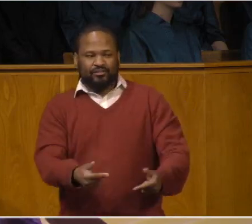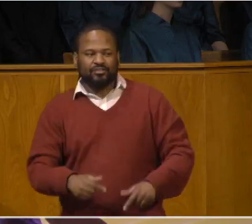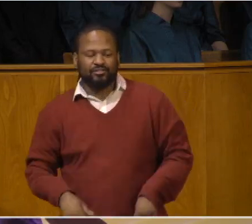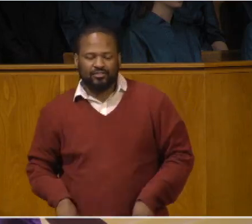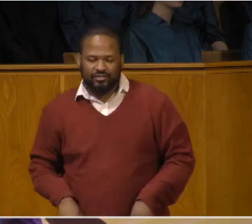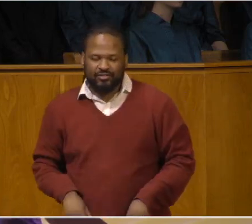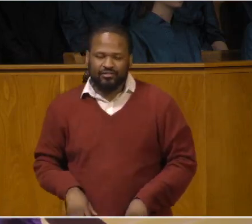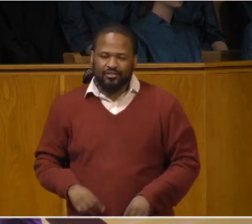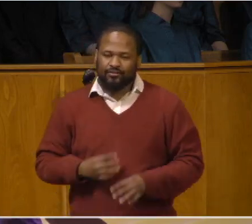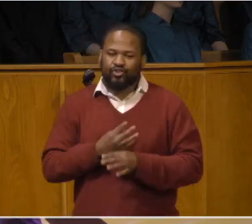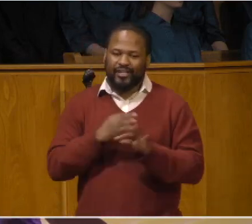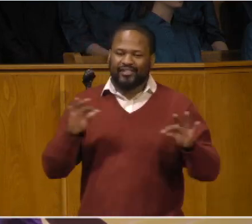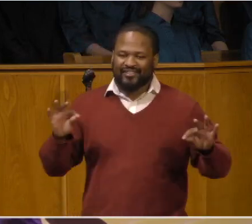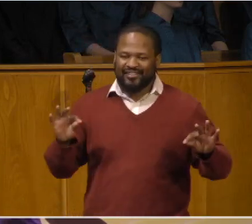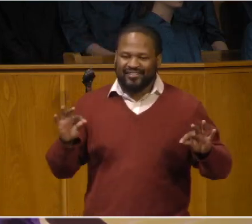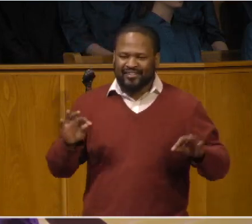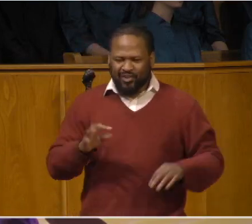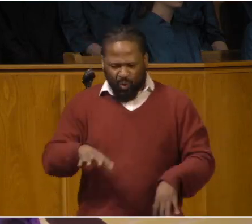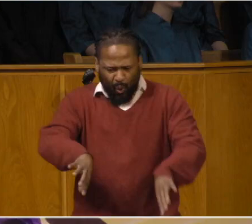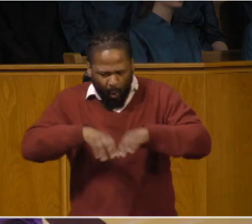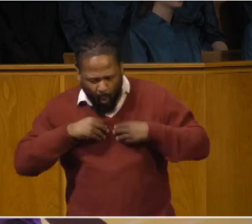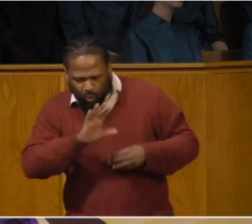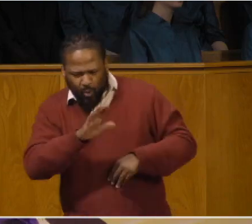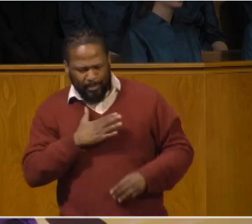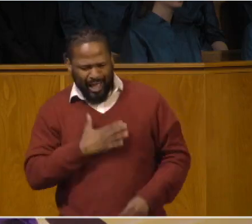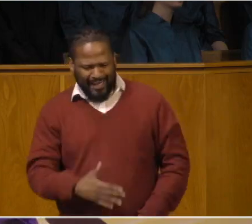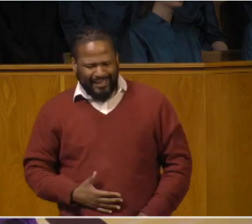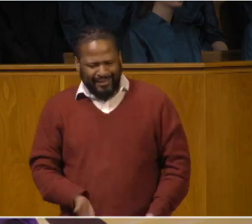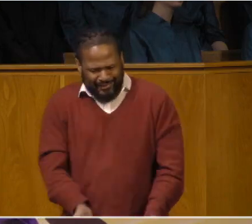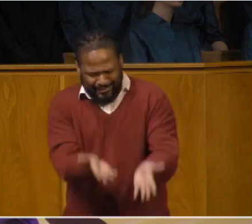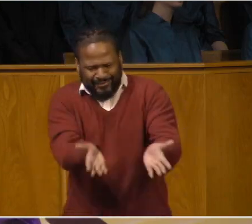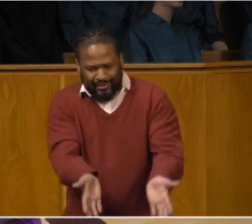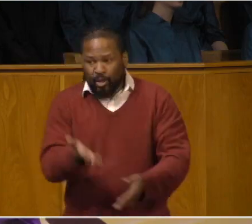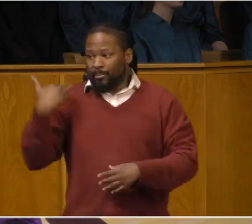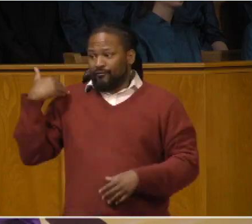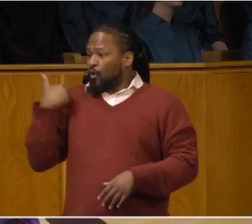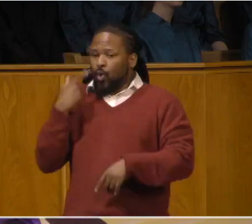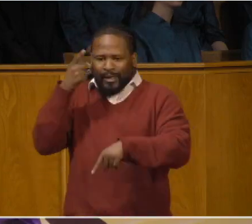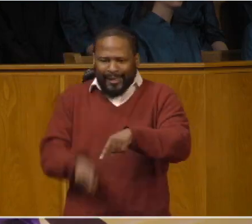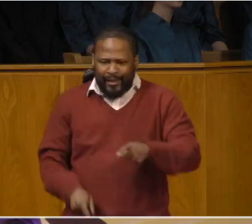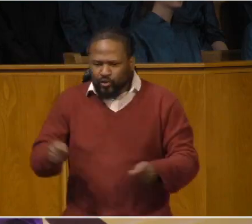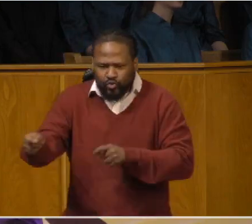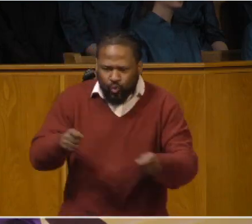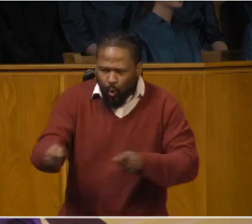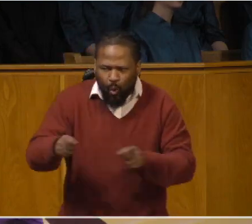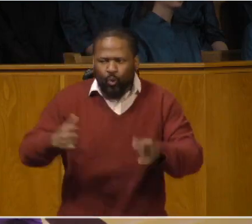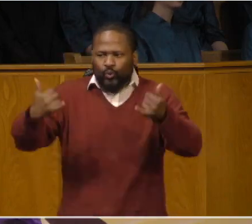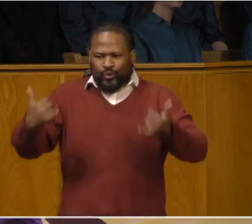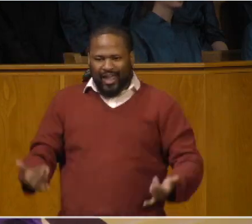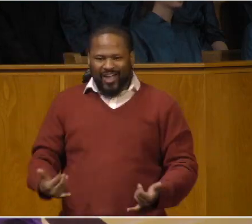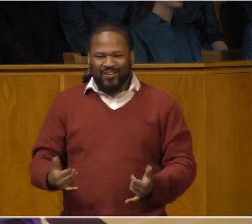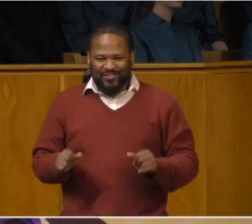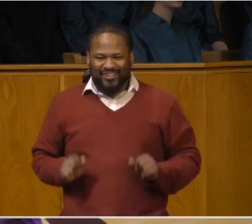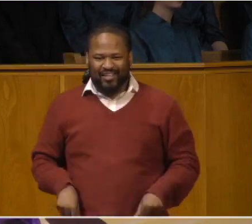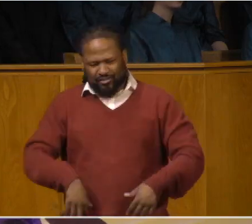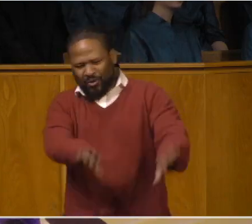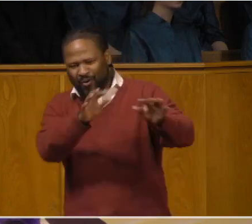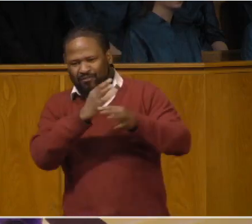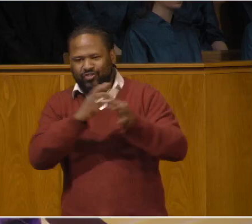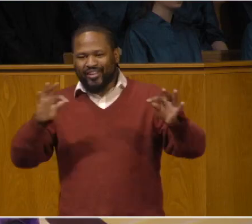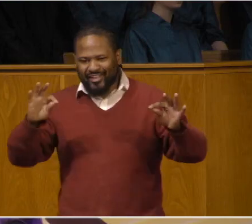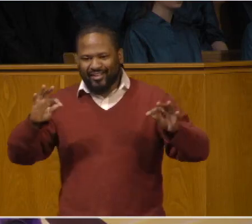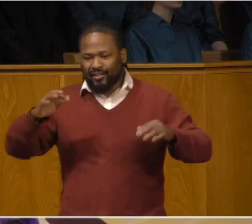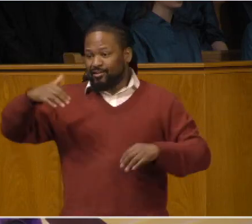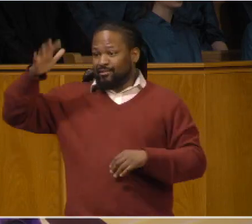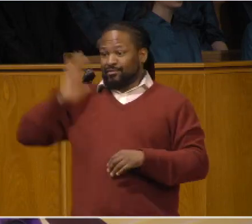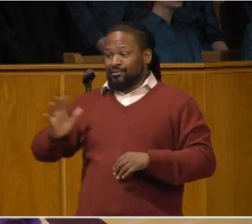You now have ownership of your body and can control the things you could not before. You are free. I heard you then, and I hear